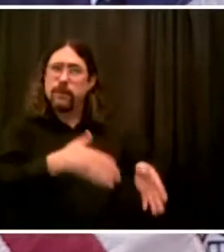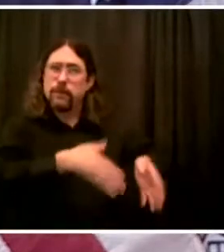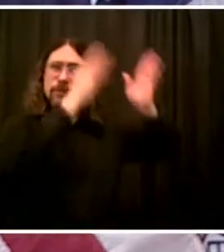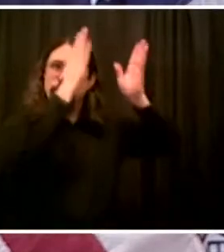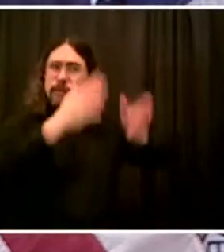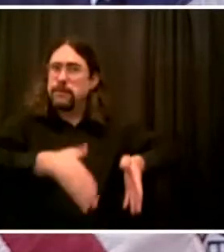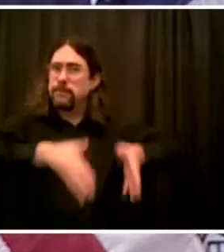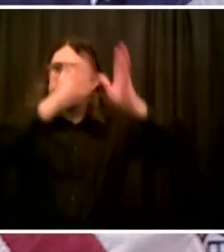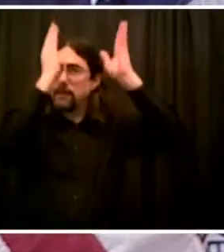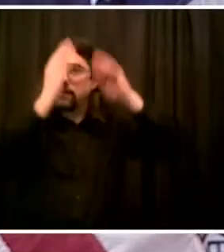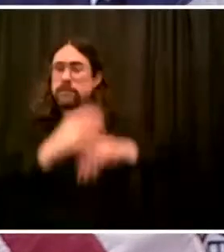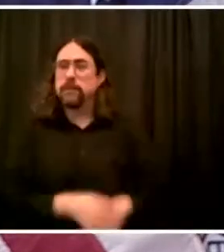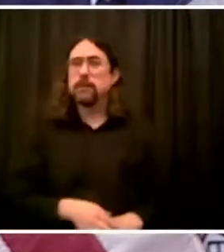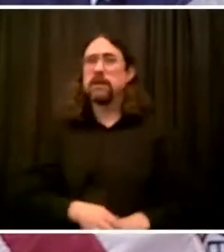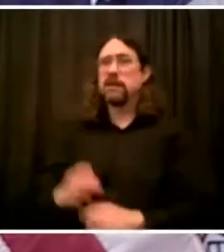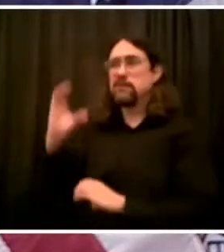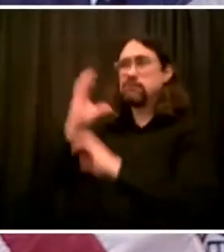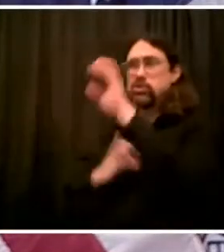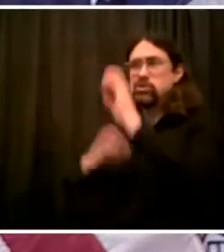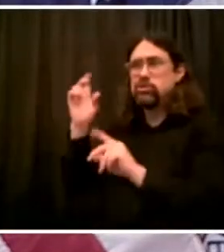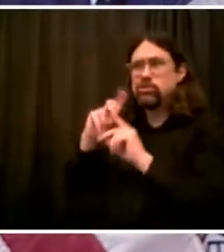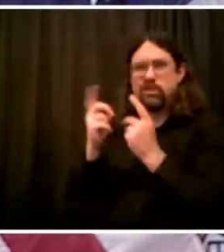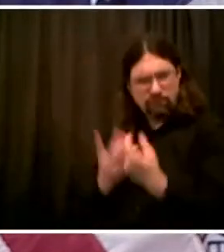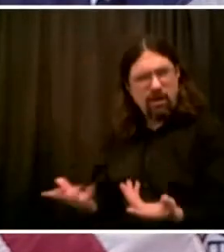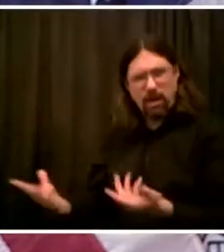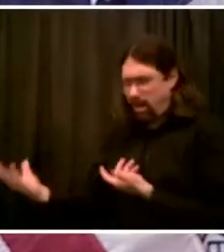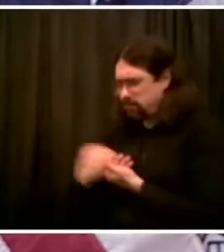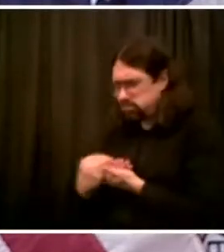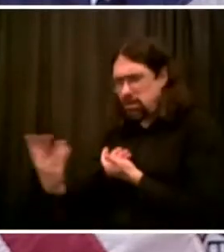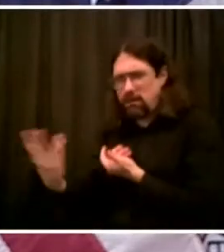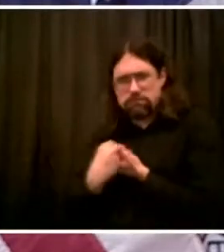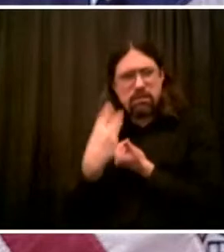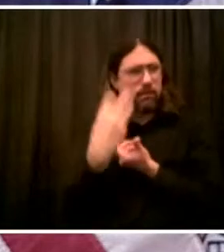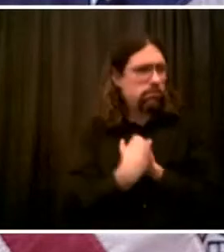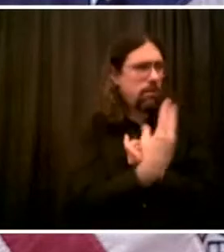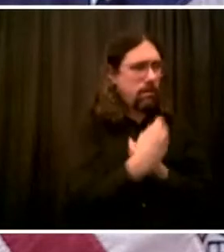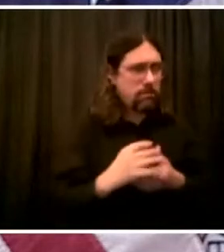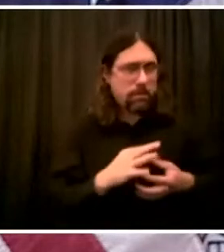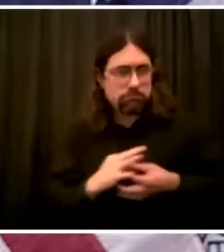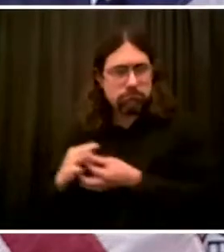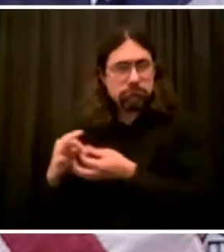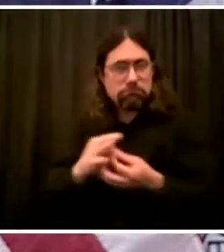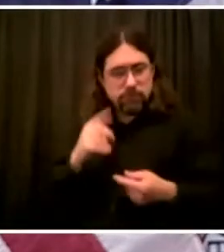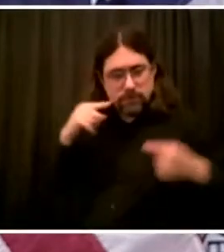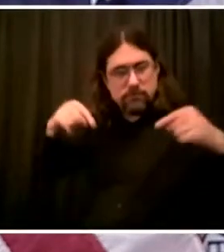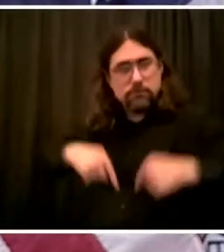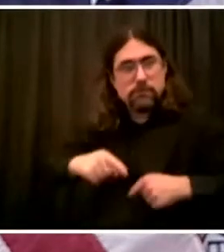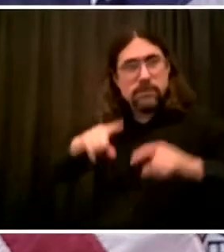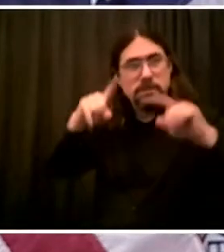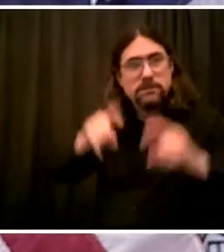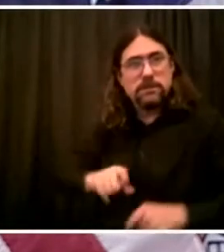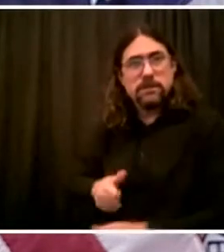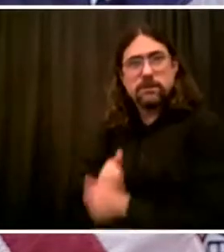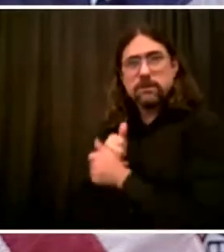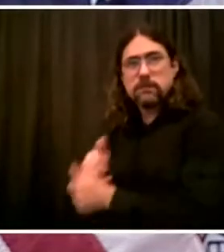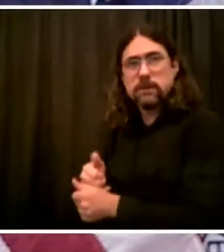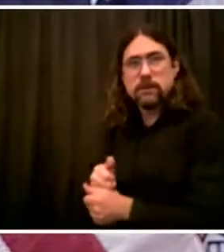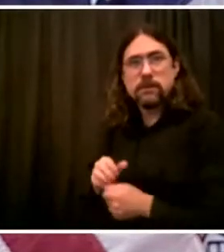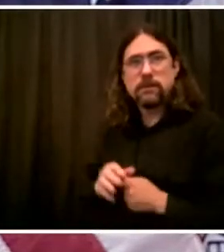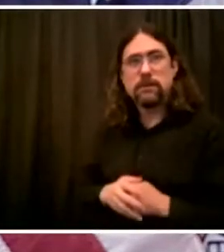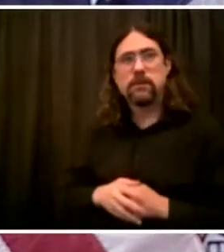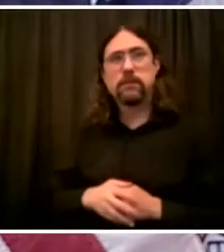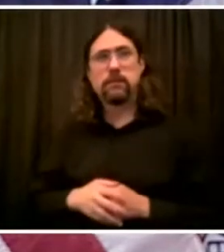the decision I made was about what would work operationally, particularly on such a tight timeline, not because of any